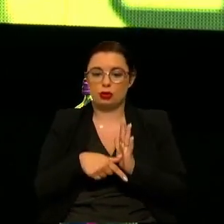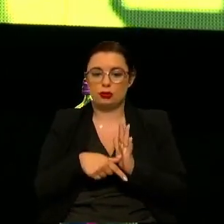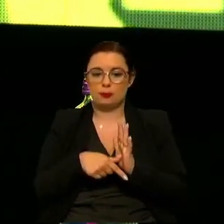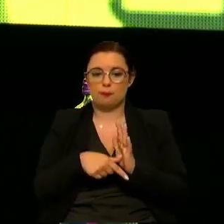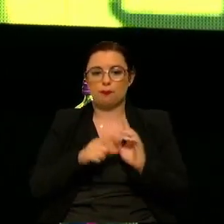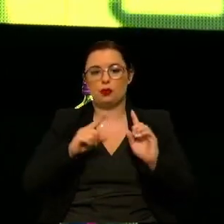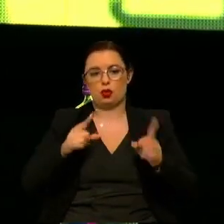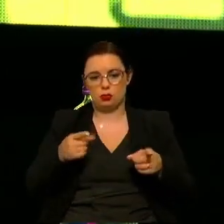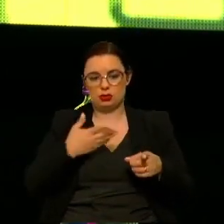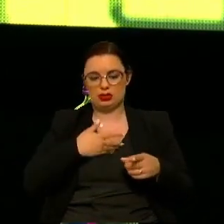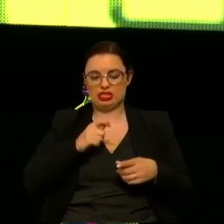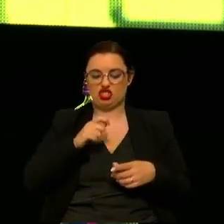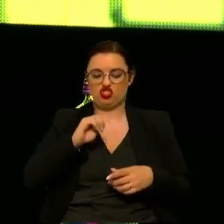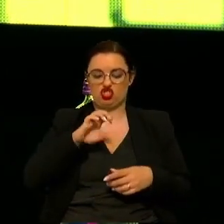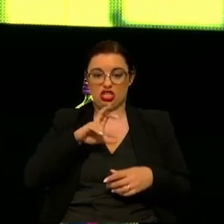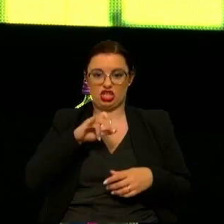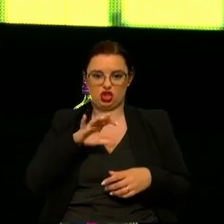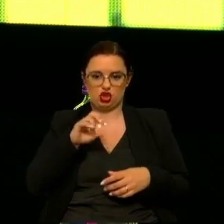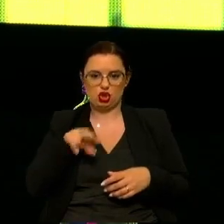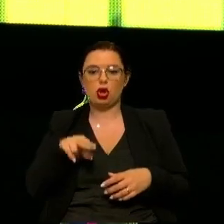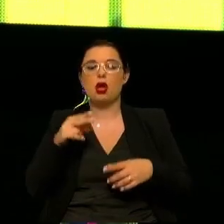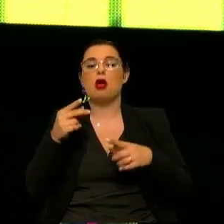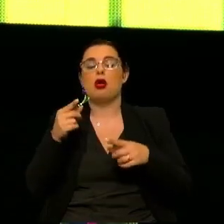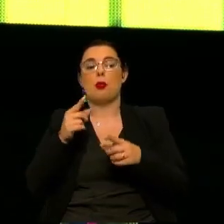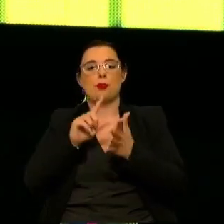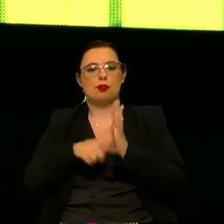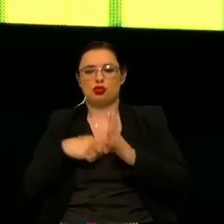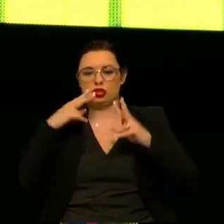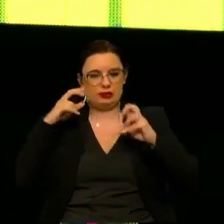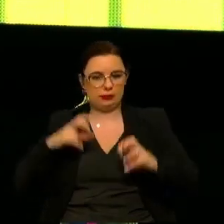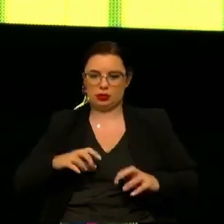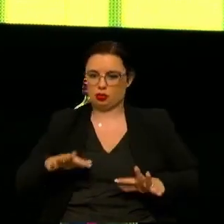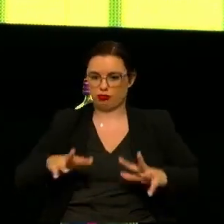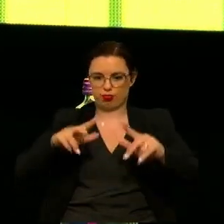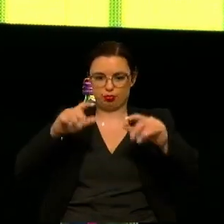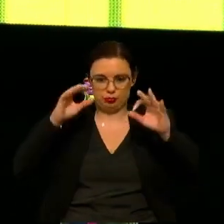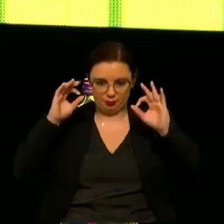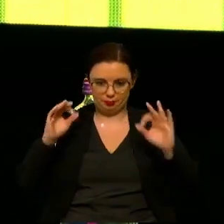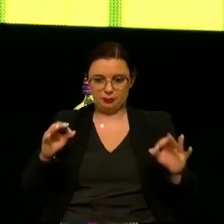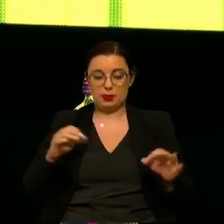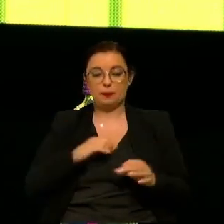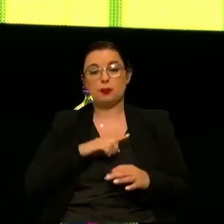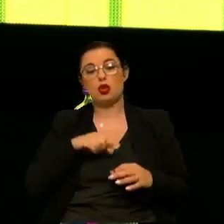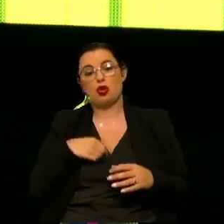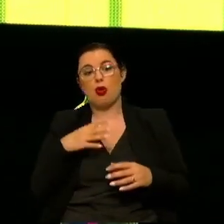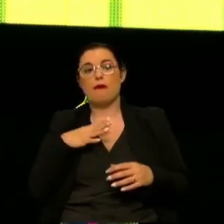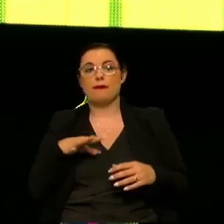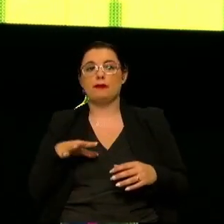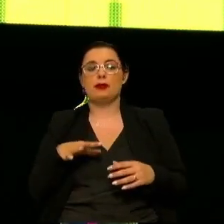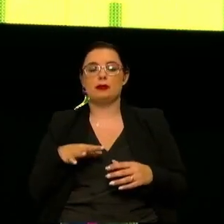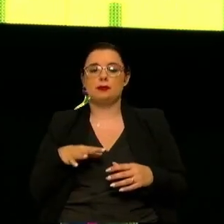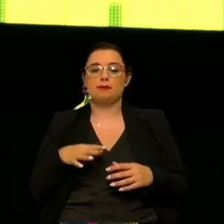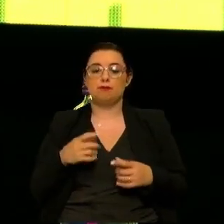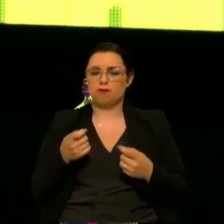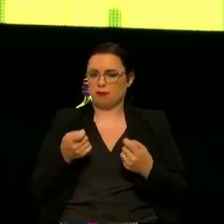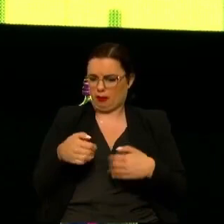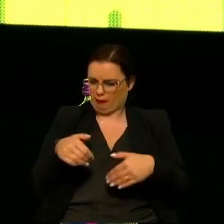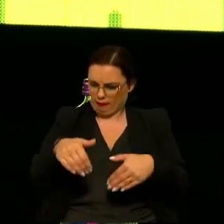that even goes beyond with the discretion project, which is clearly an R&D one, and that we